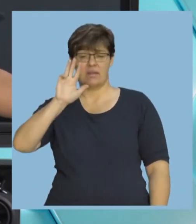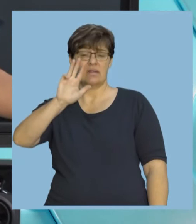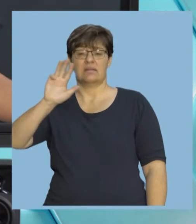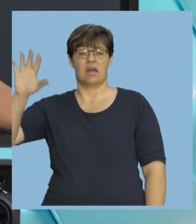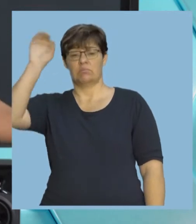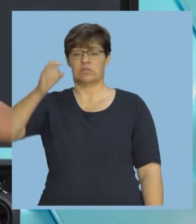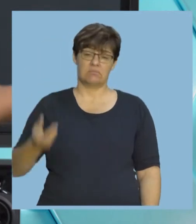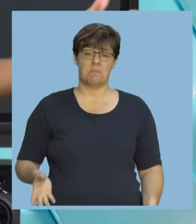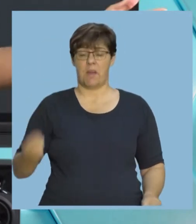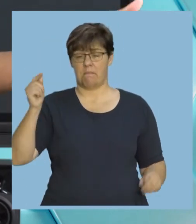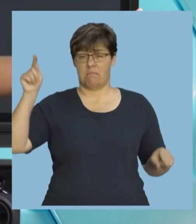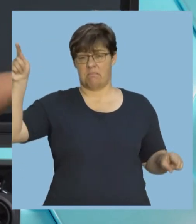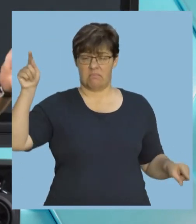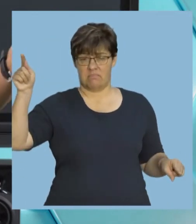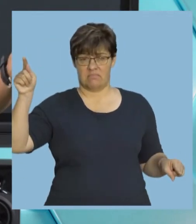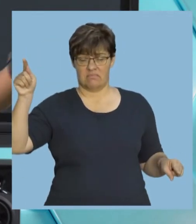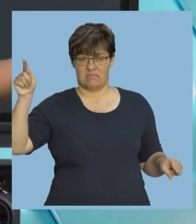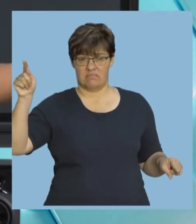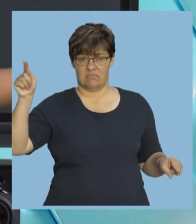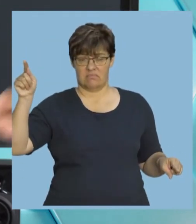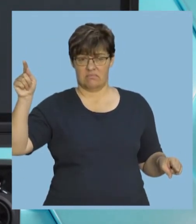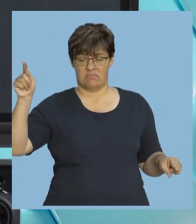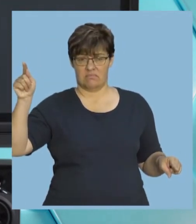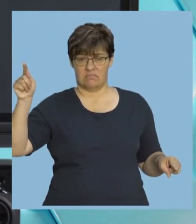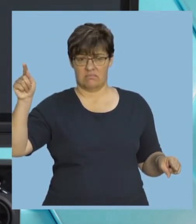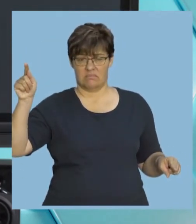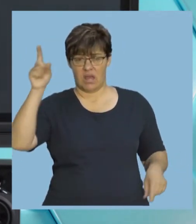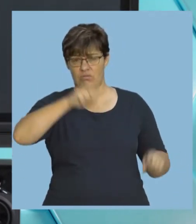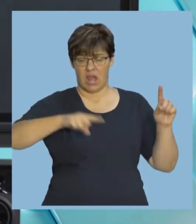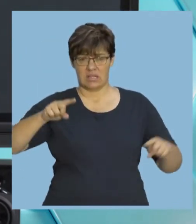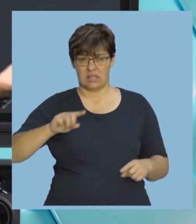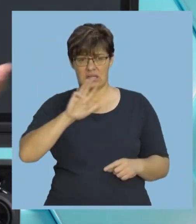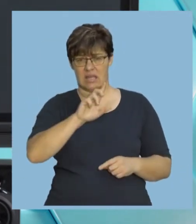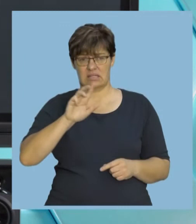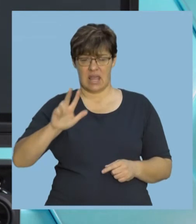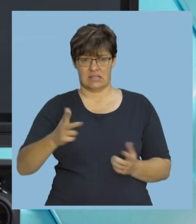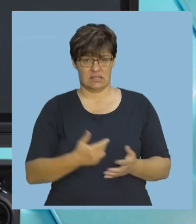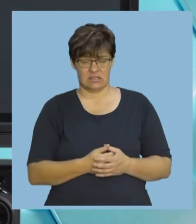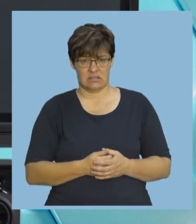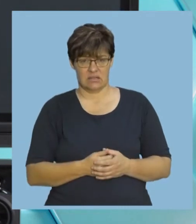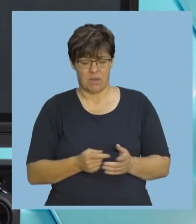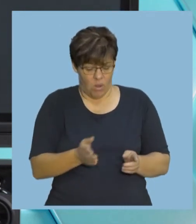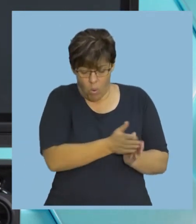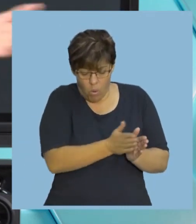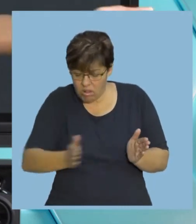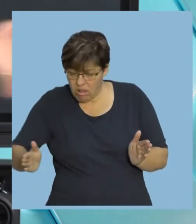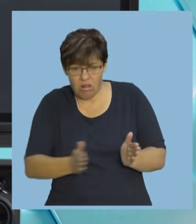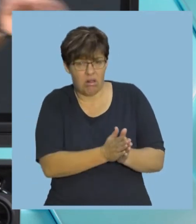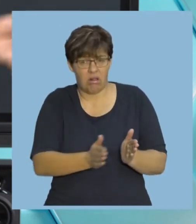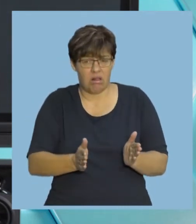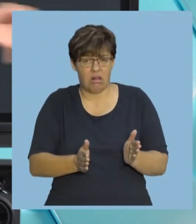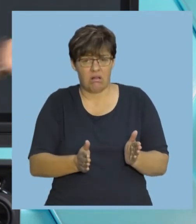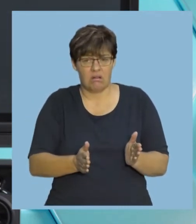with 99, and we calculate range, and we get range is 98. Maybe that person got 1%. But